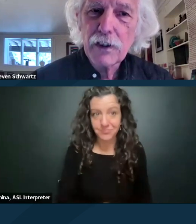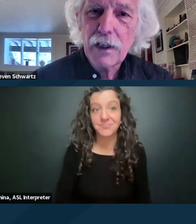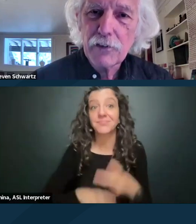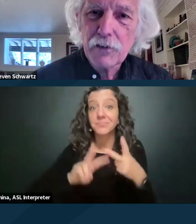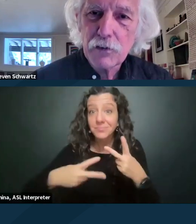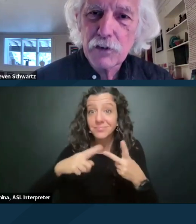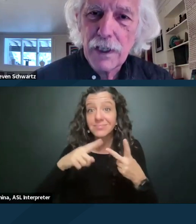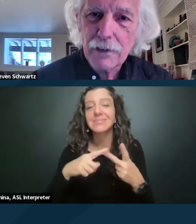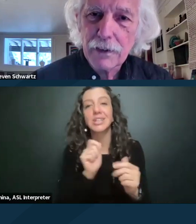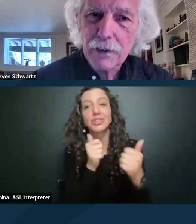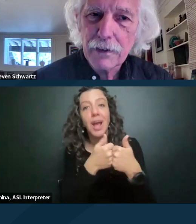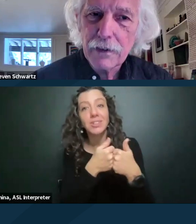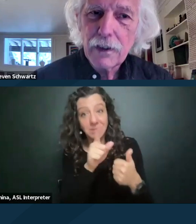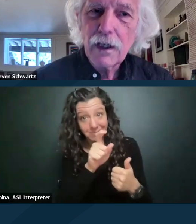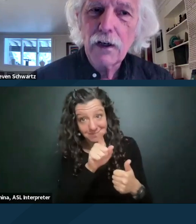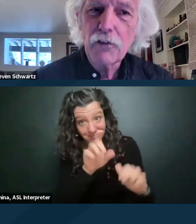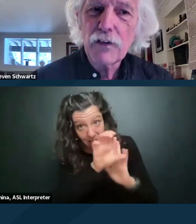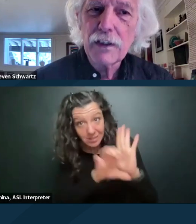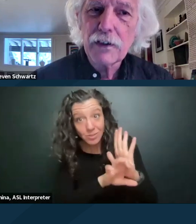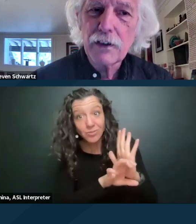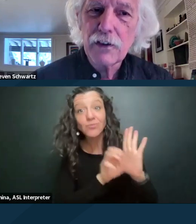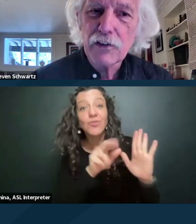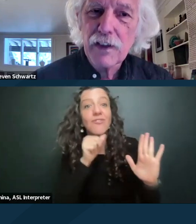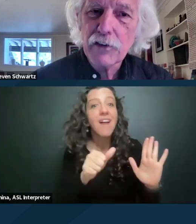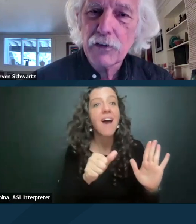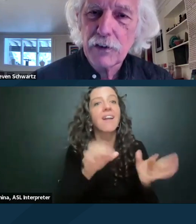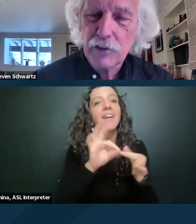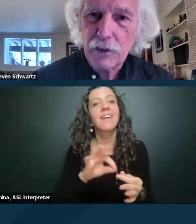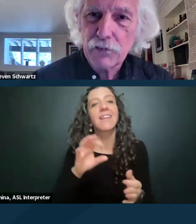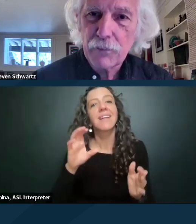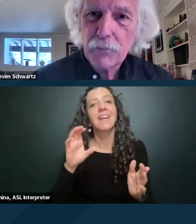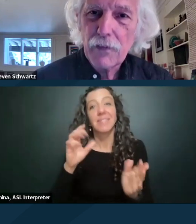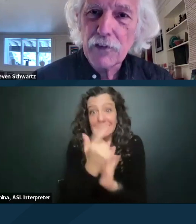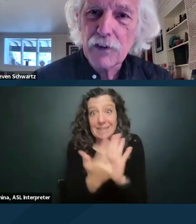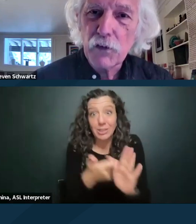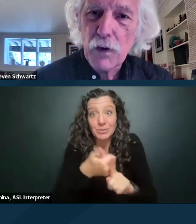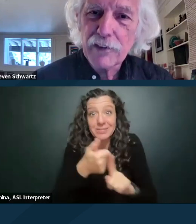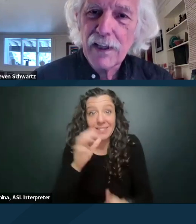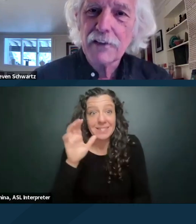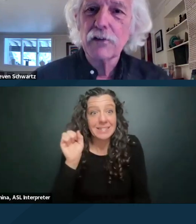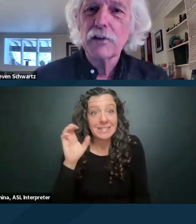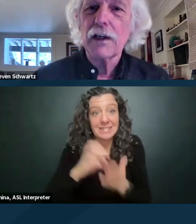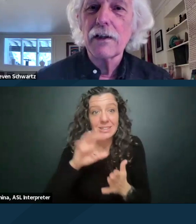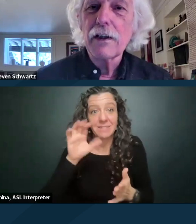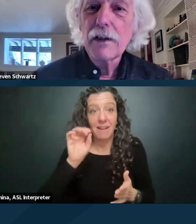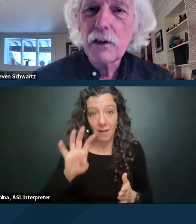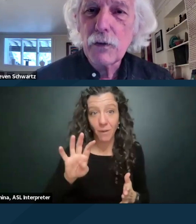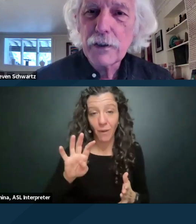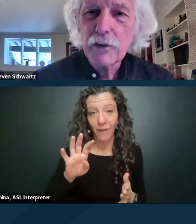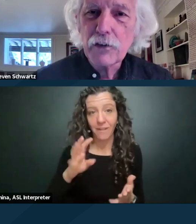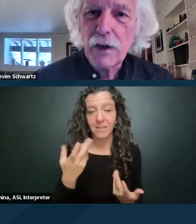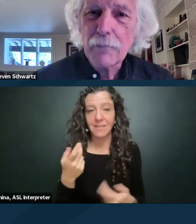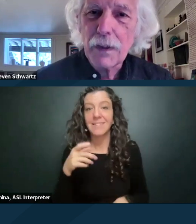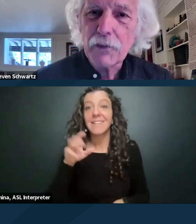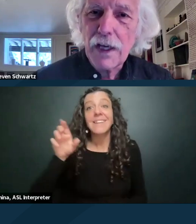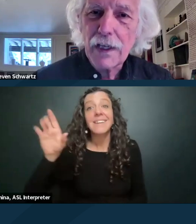challenges the constitutionality of the statute itself. The civil rights statute that